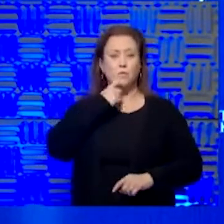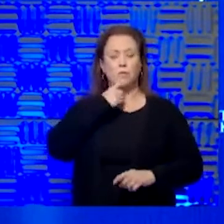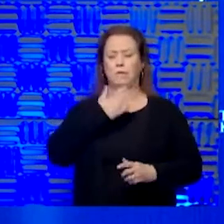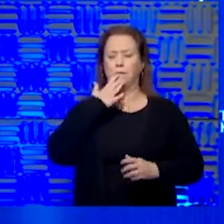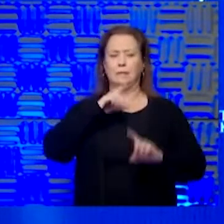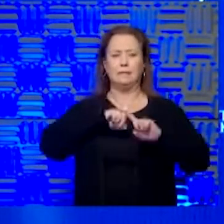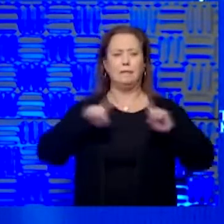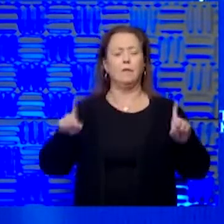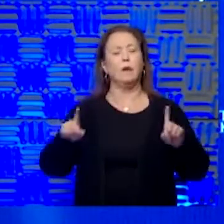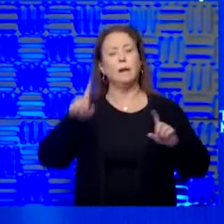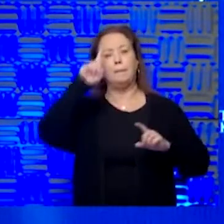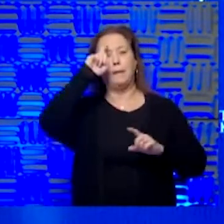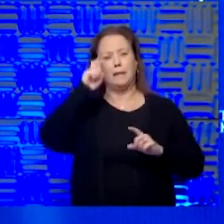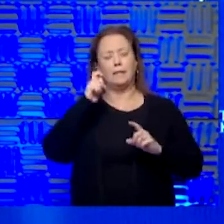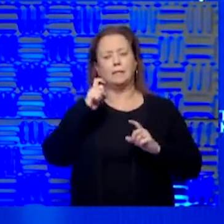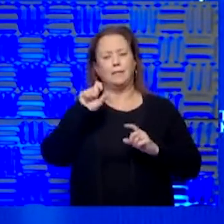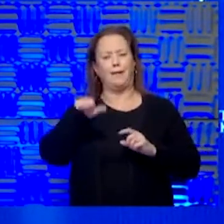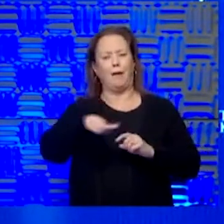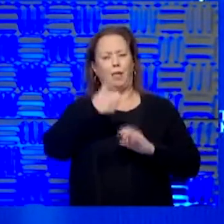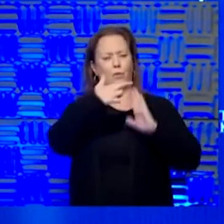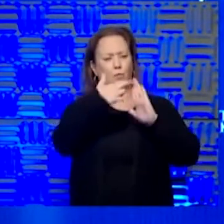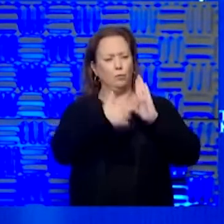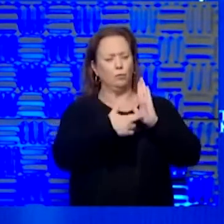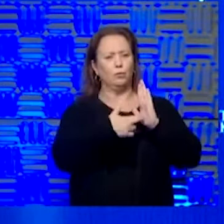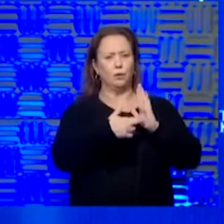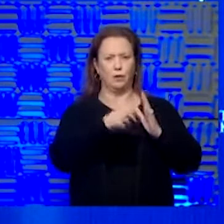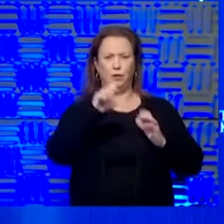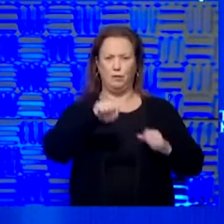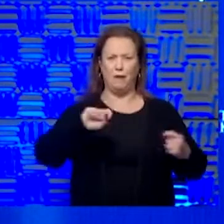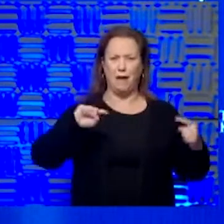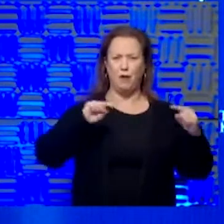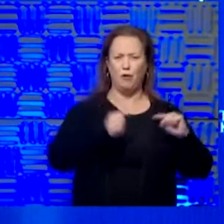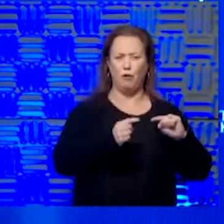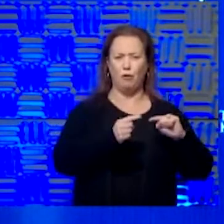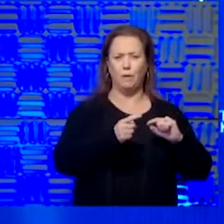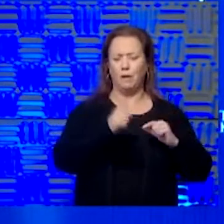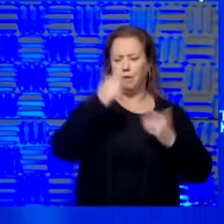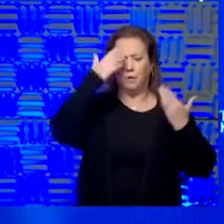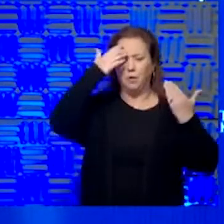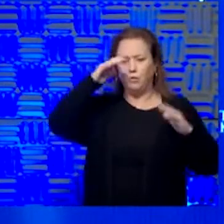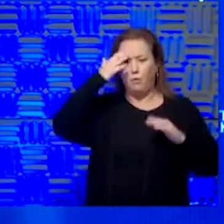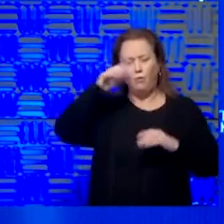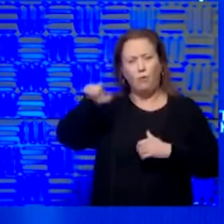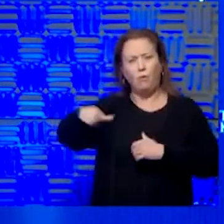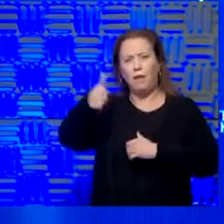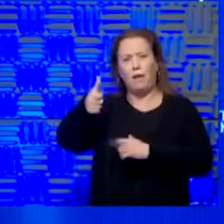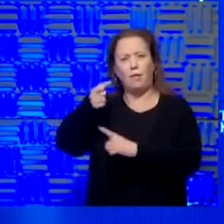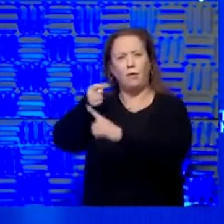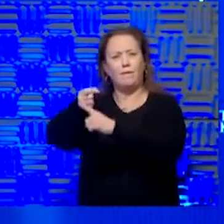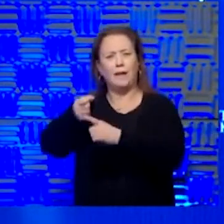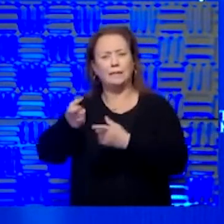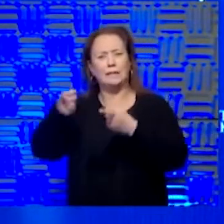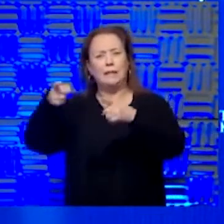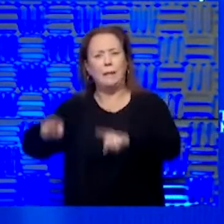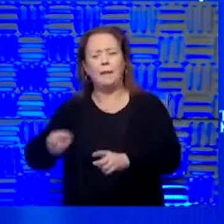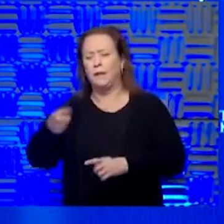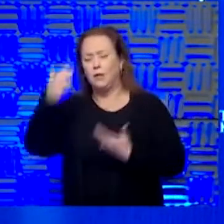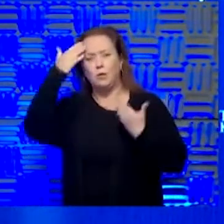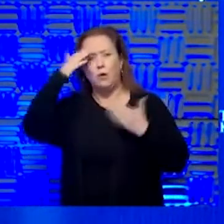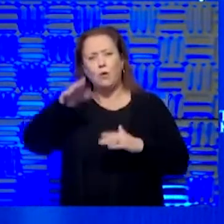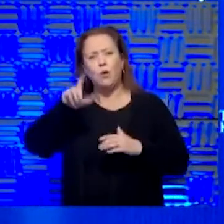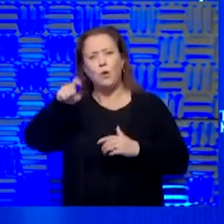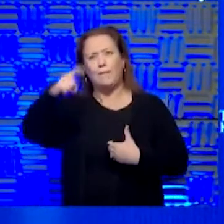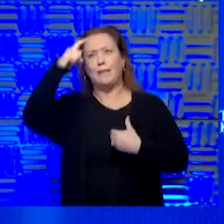actually violate the first few rules. You may do harm because you don't know what you don't know. You don't know what the other effects of that are. And so you have